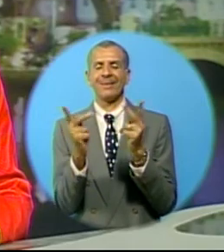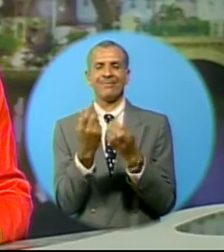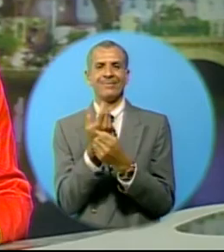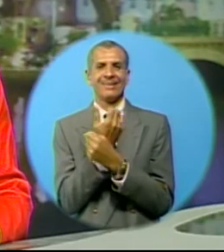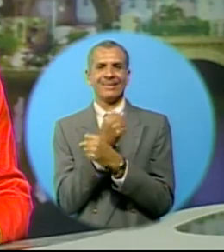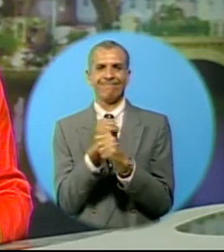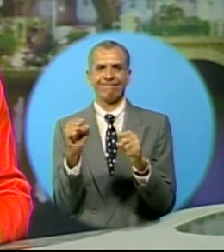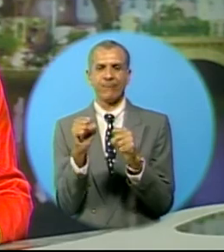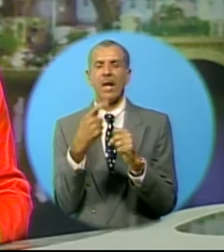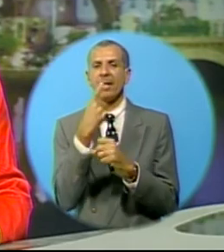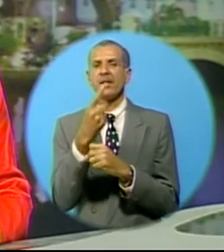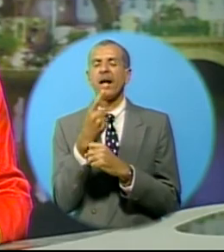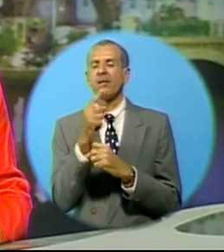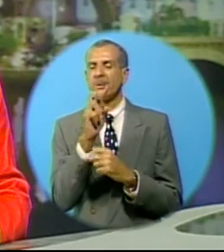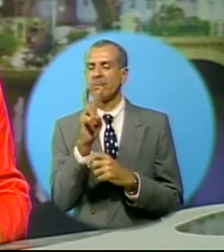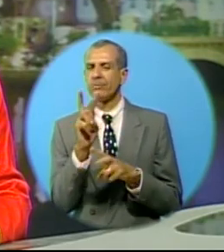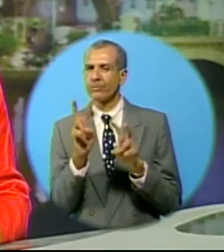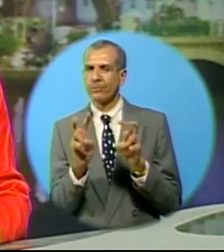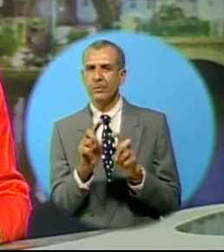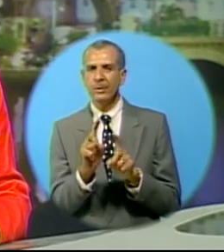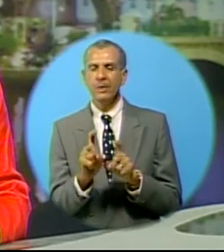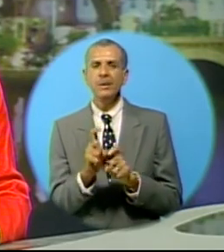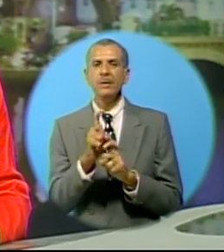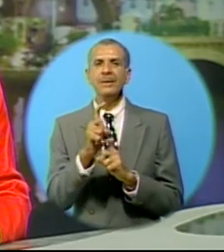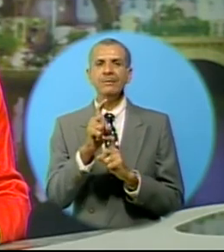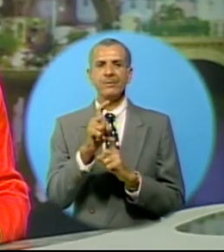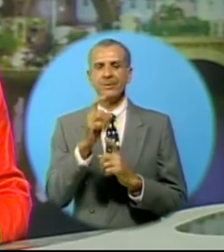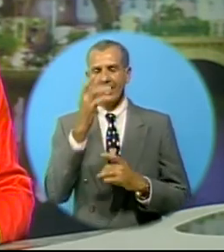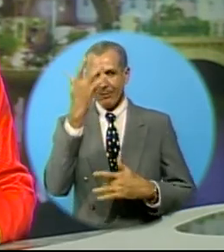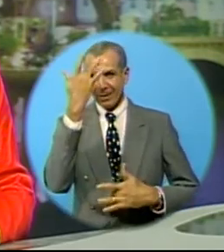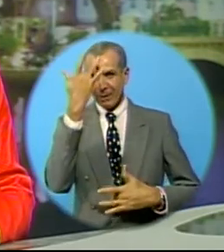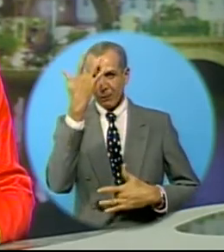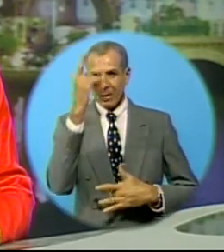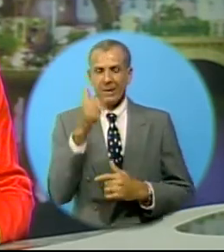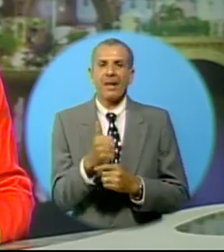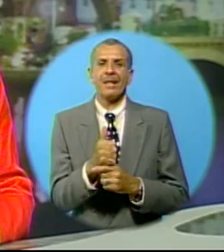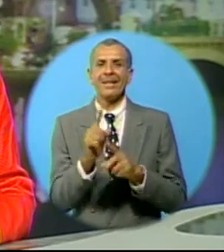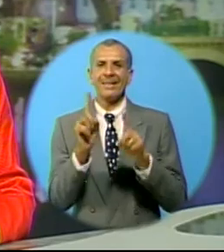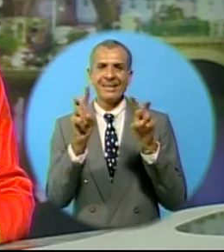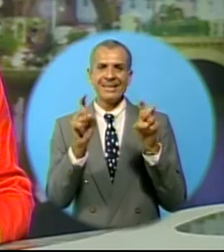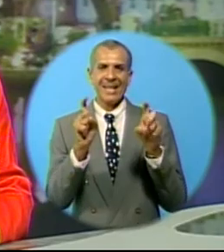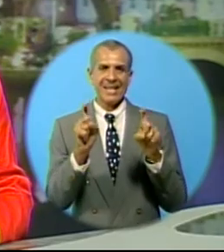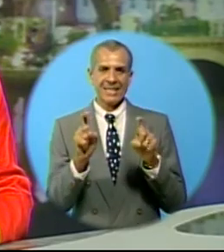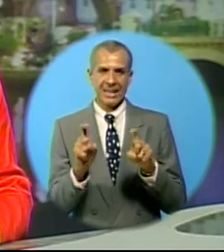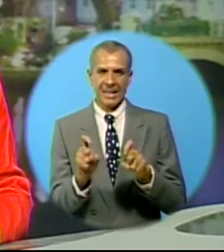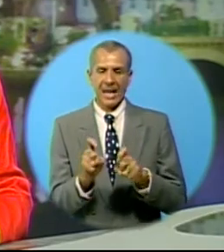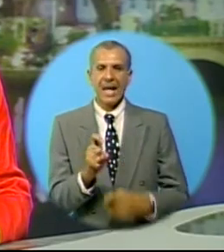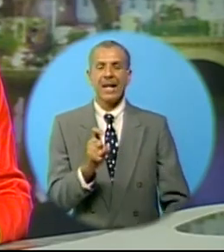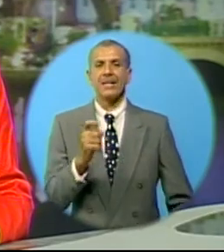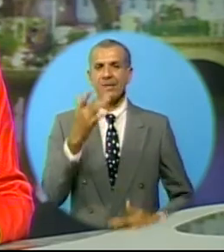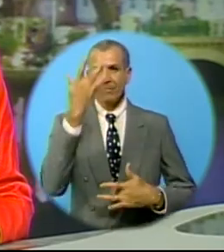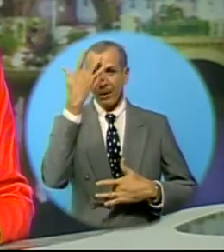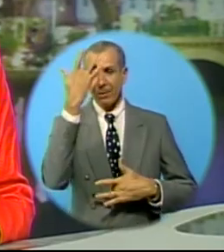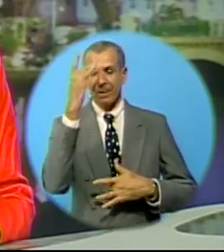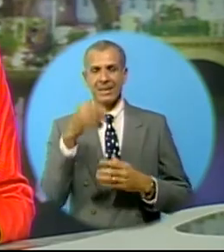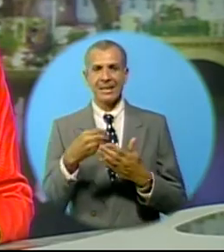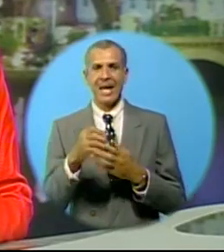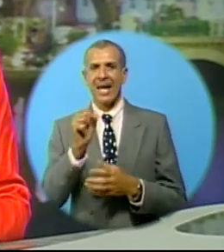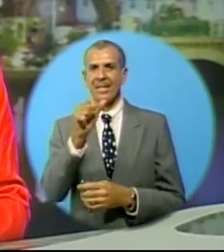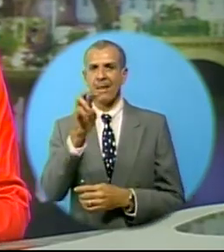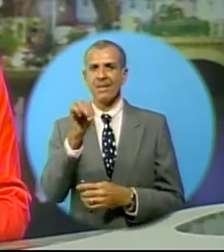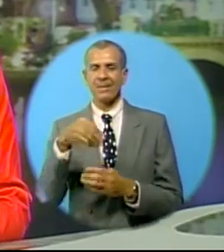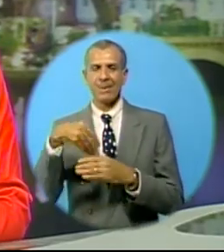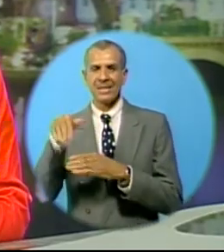for cases of influenza, which involves laboratory testing. Samples for confirmation of the virus are sent to the Caribbean Public